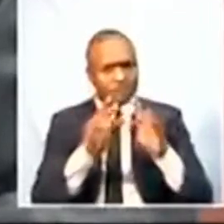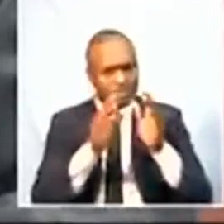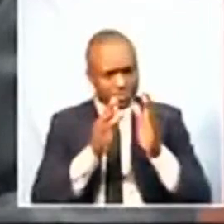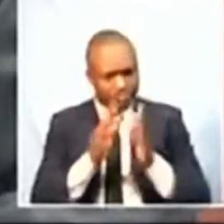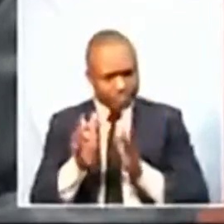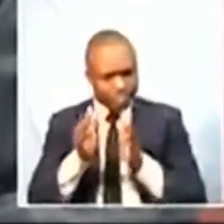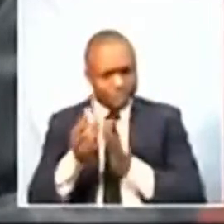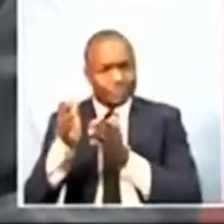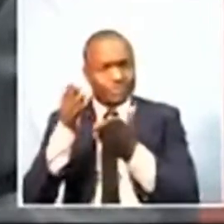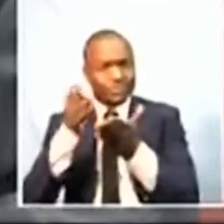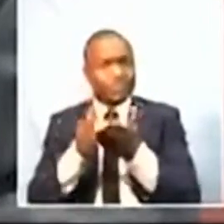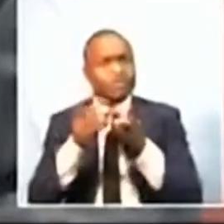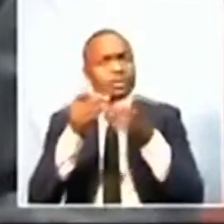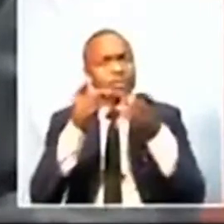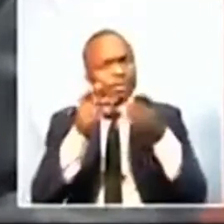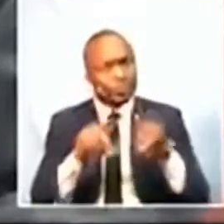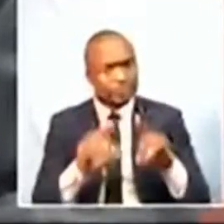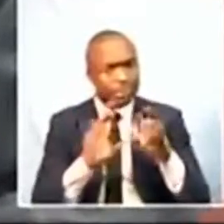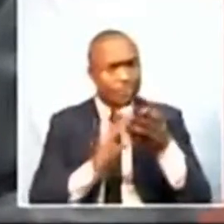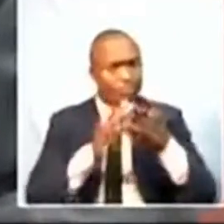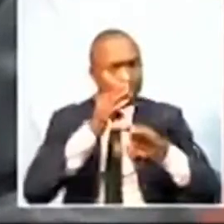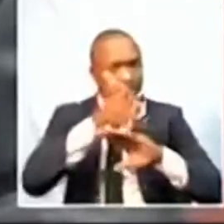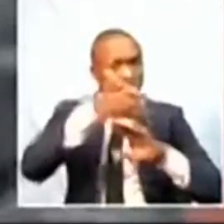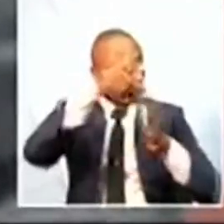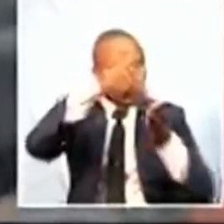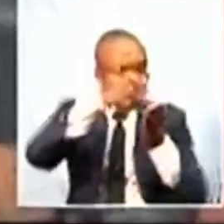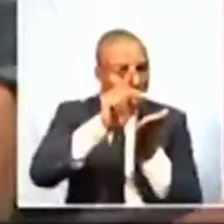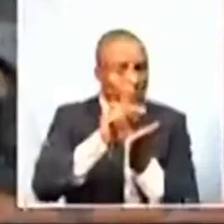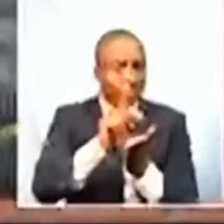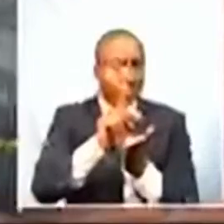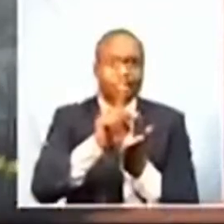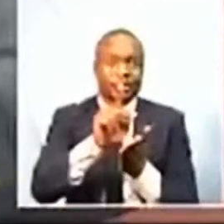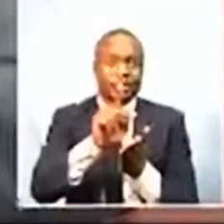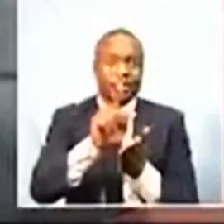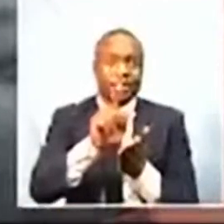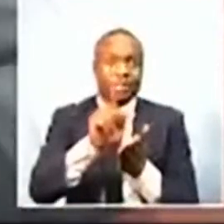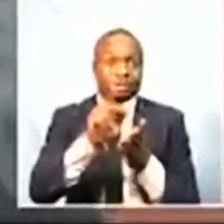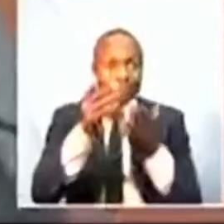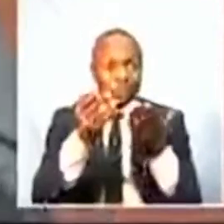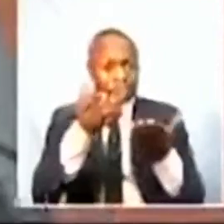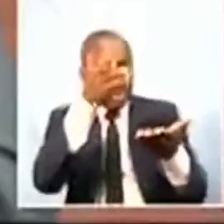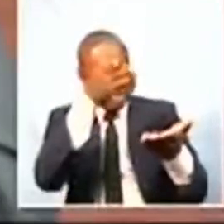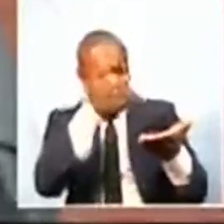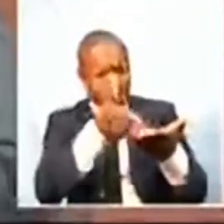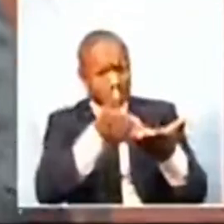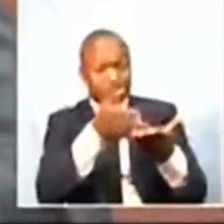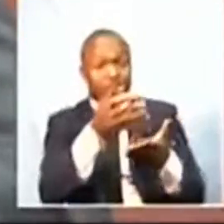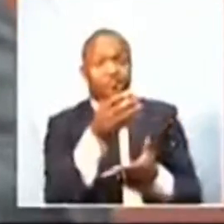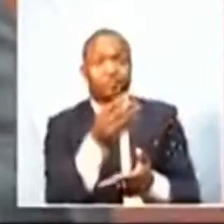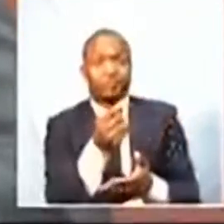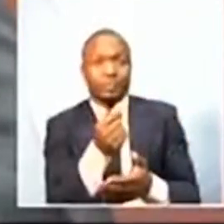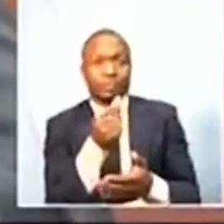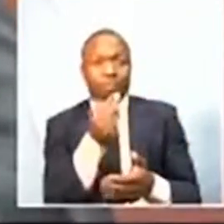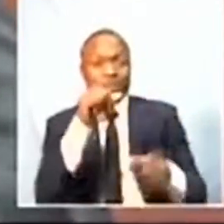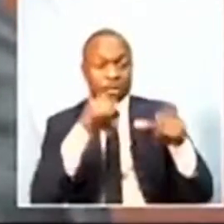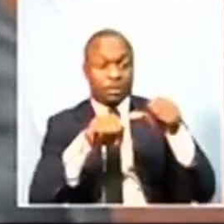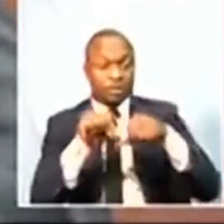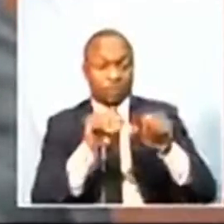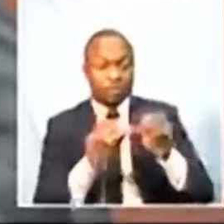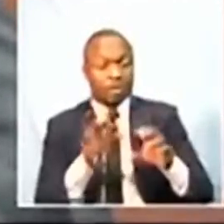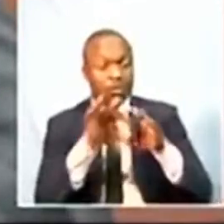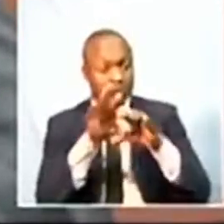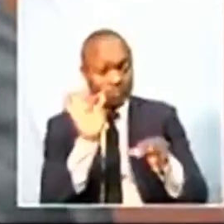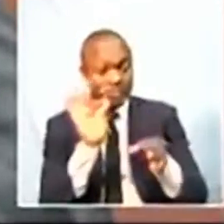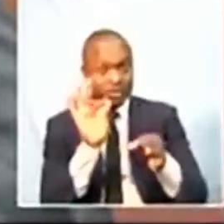schedule? Is it after payments or these ones, this amount the auditors found it when they